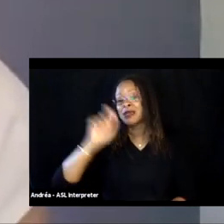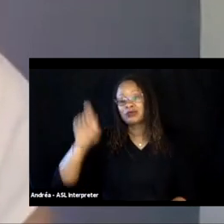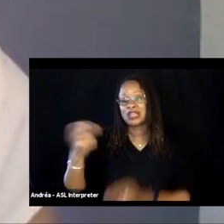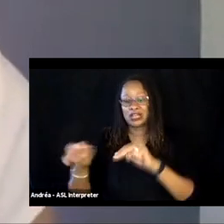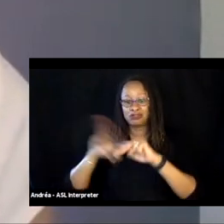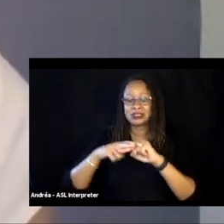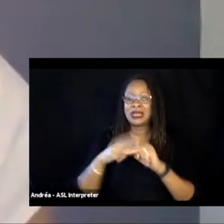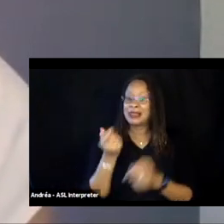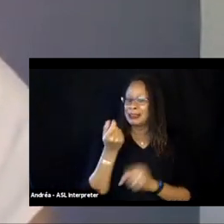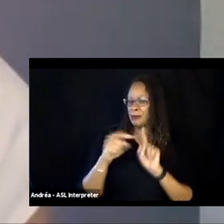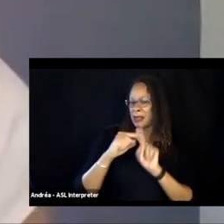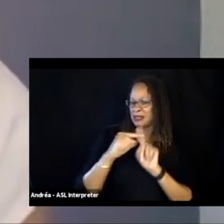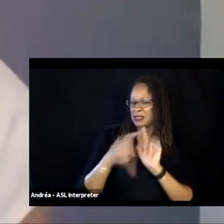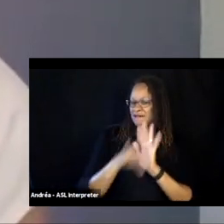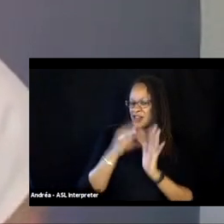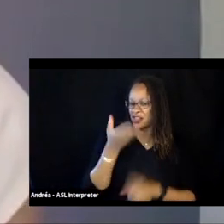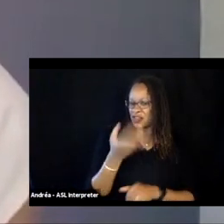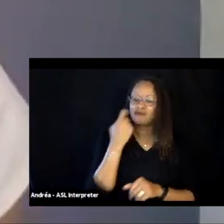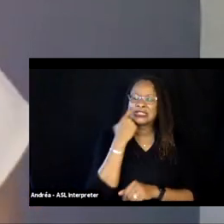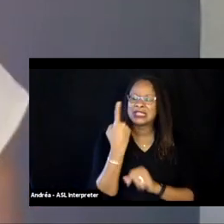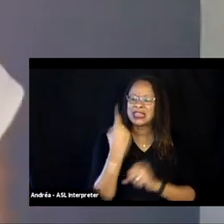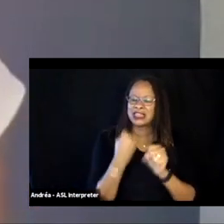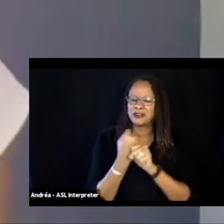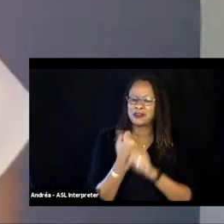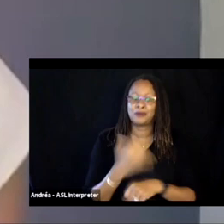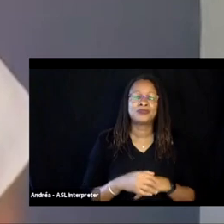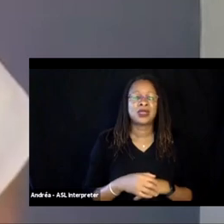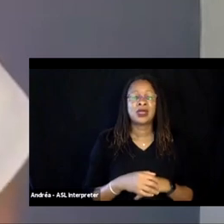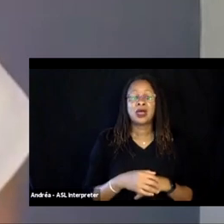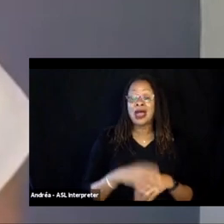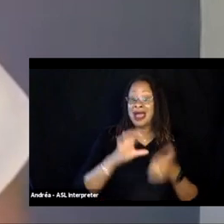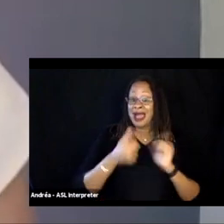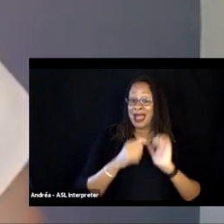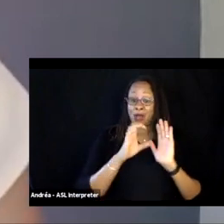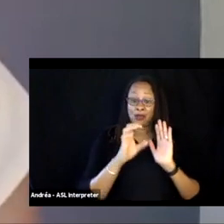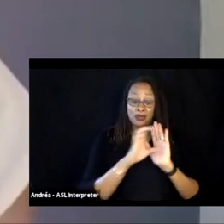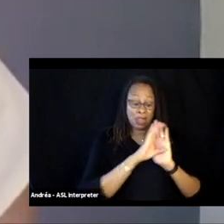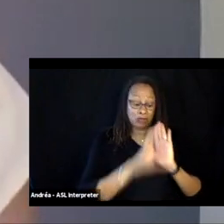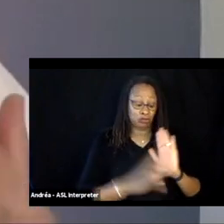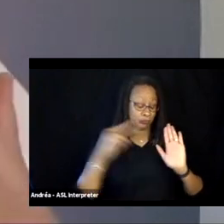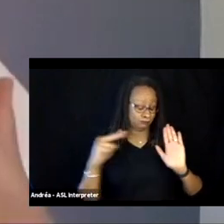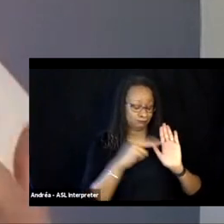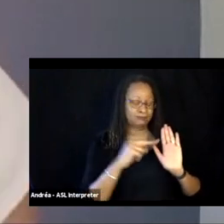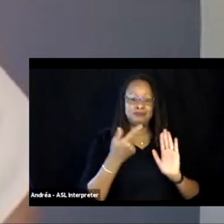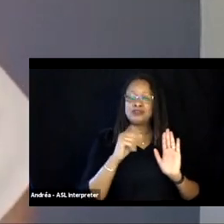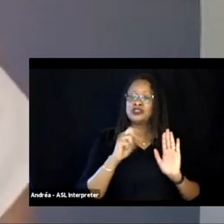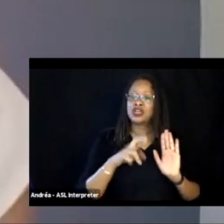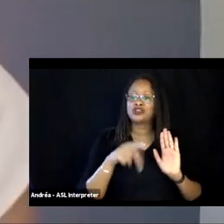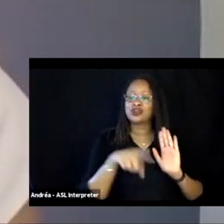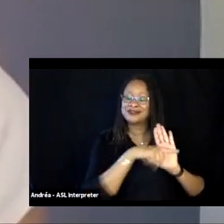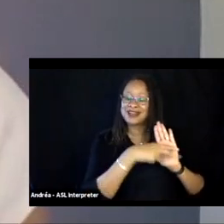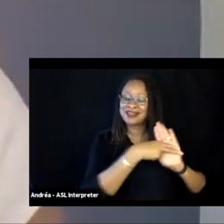or a little positive finding there. When it comes to how characters are portrayed, we find that gender stereotypes